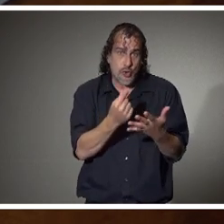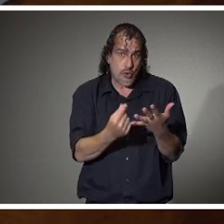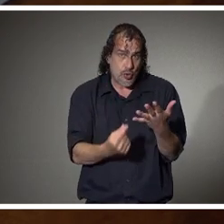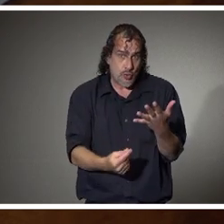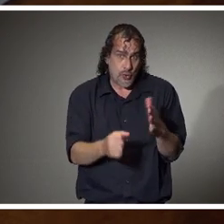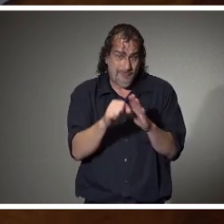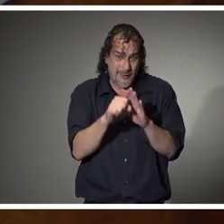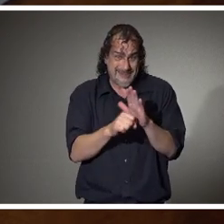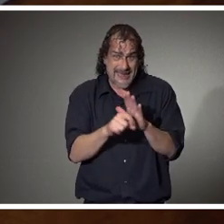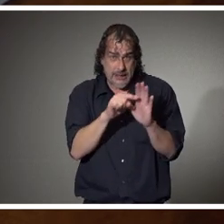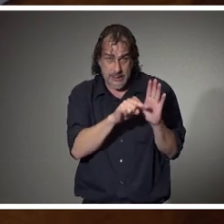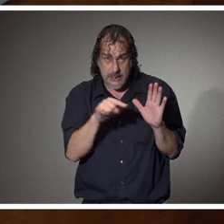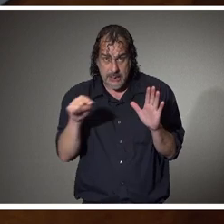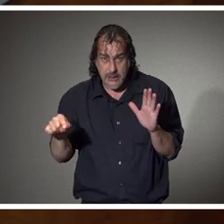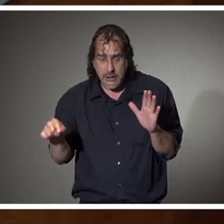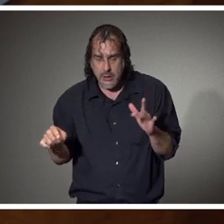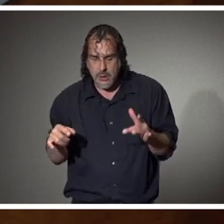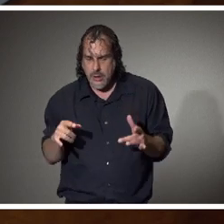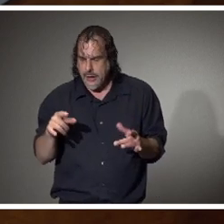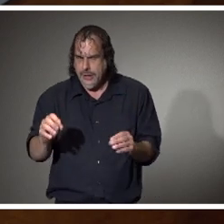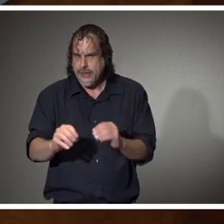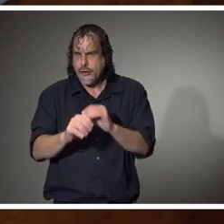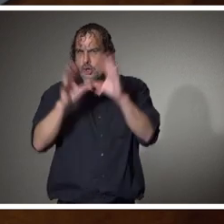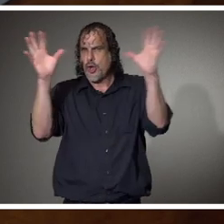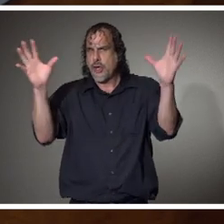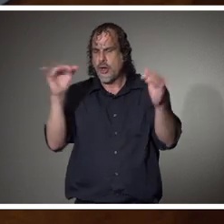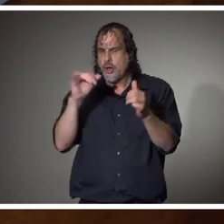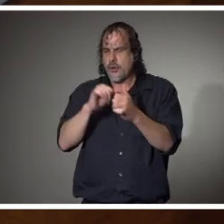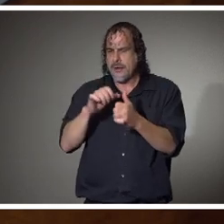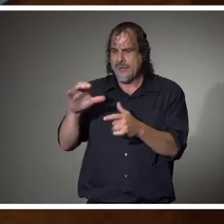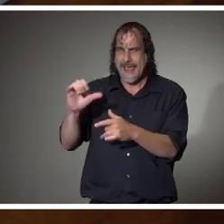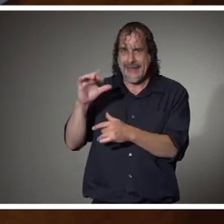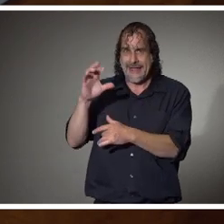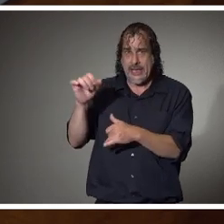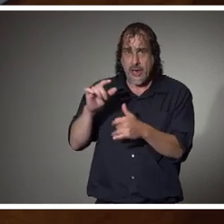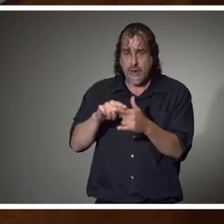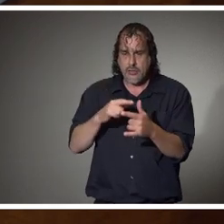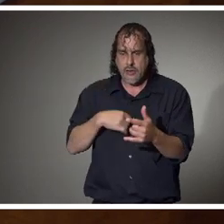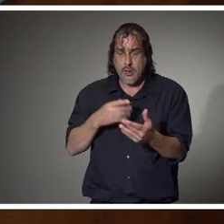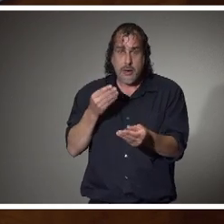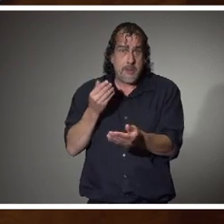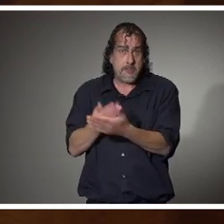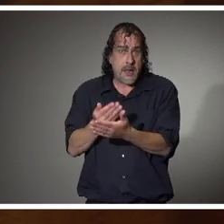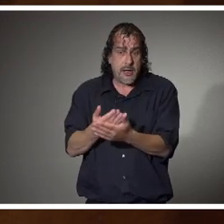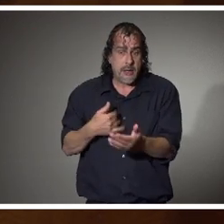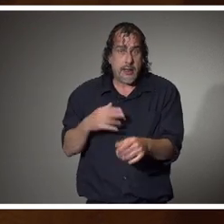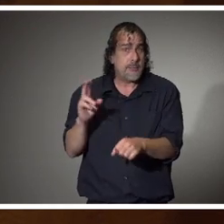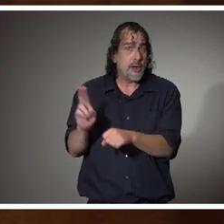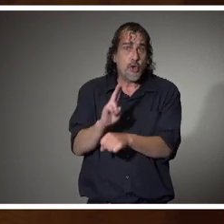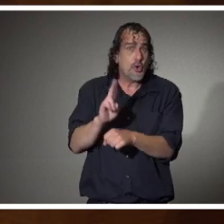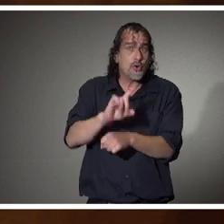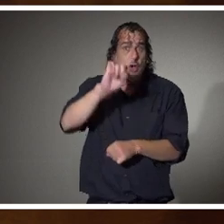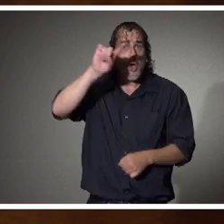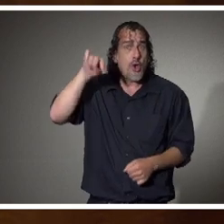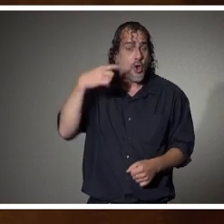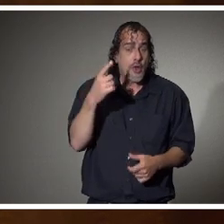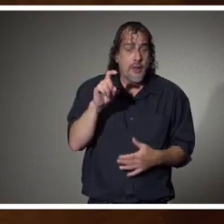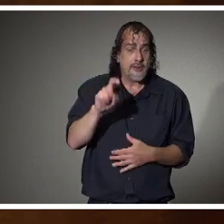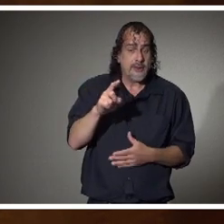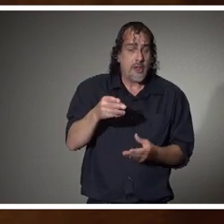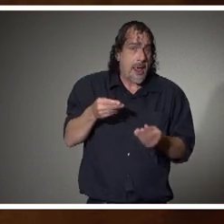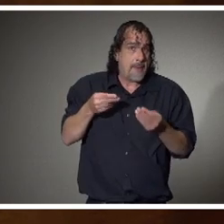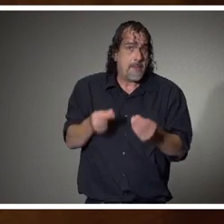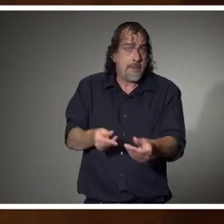very clear that the CARES Act provides that payments from the fund may only be used for necessary